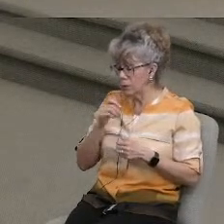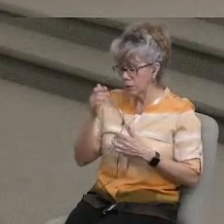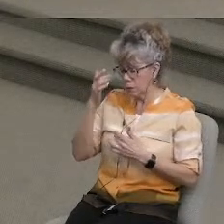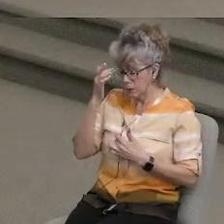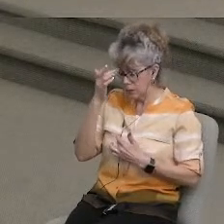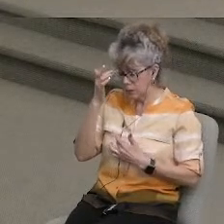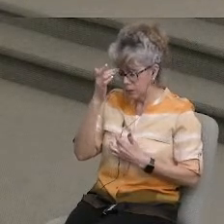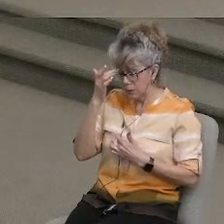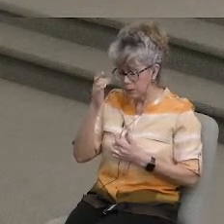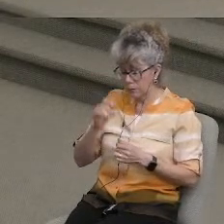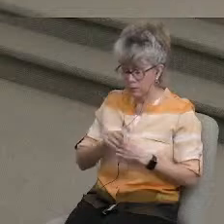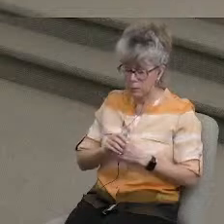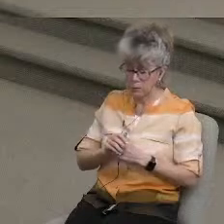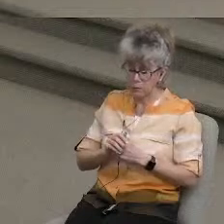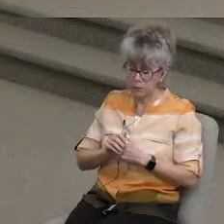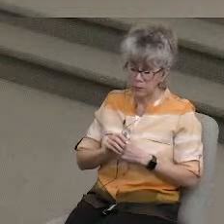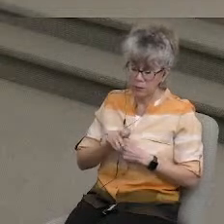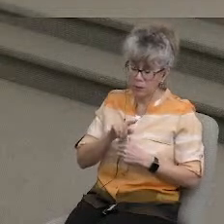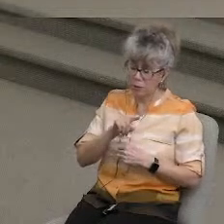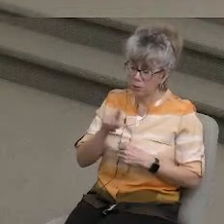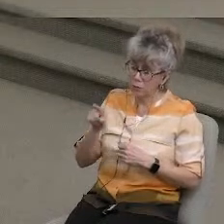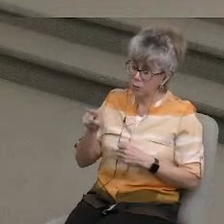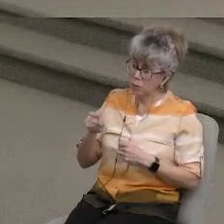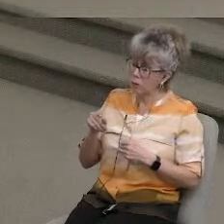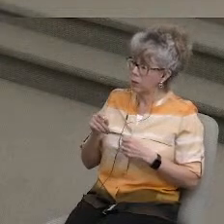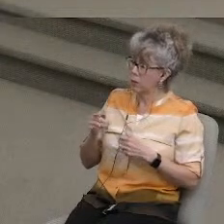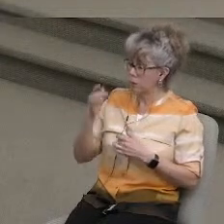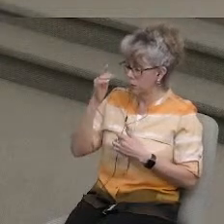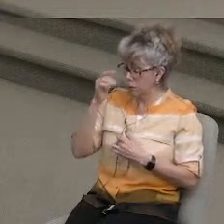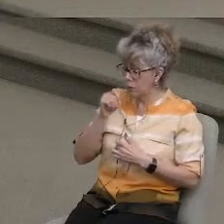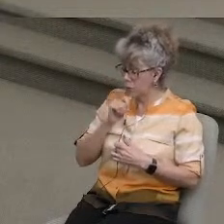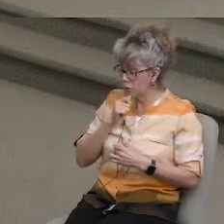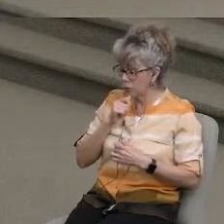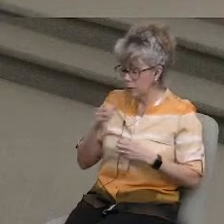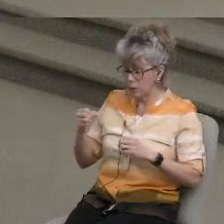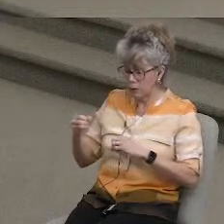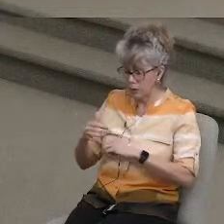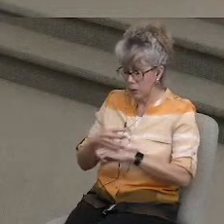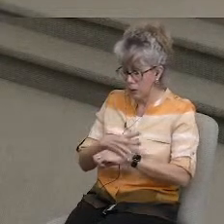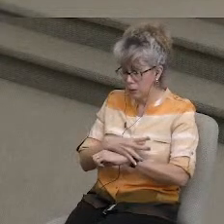sickness, those who are suffering cancer,